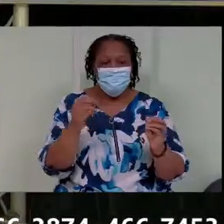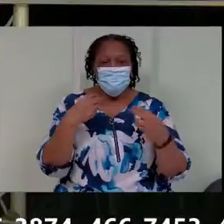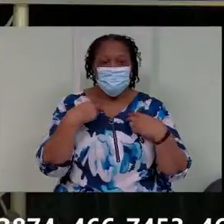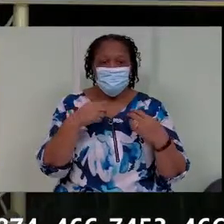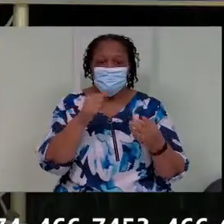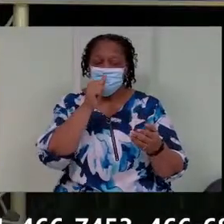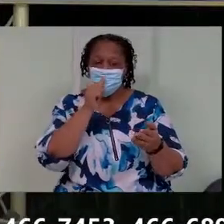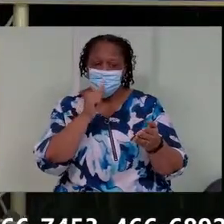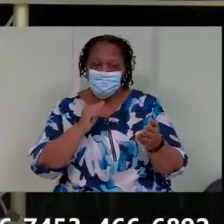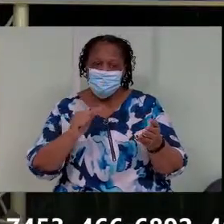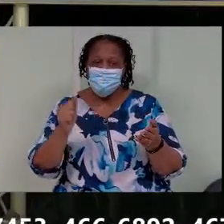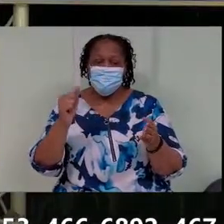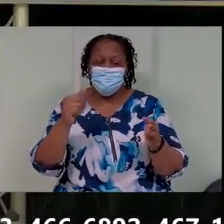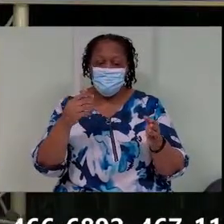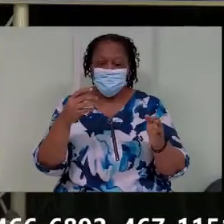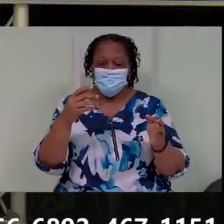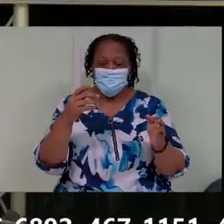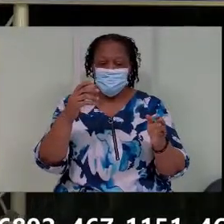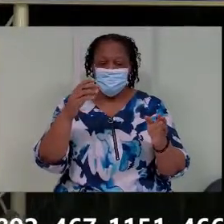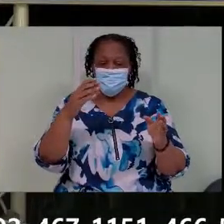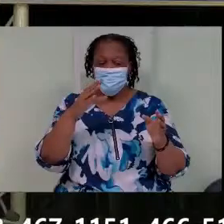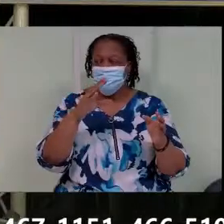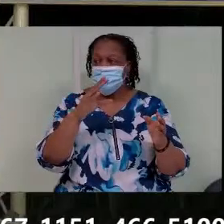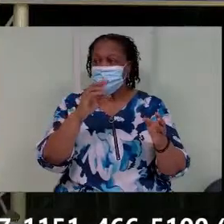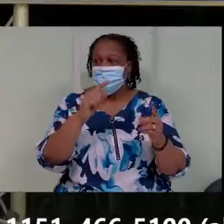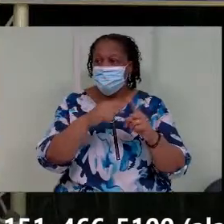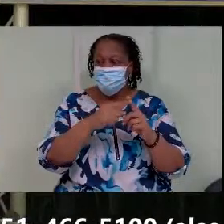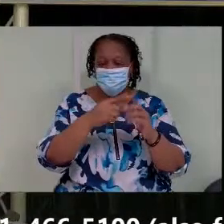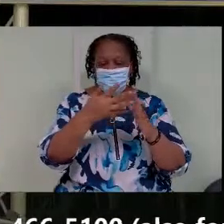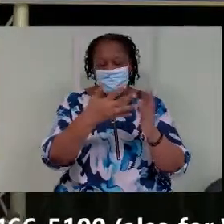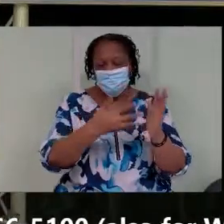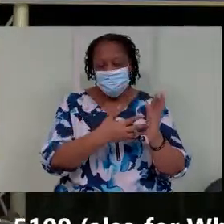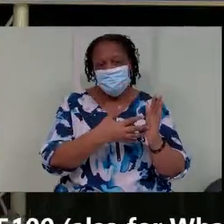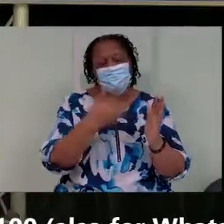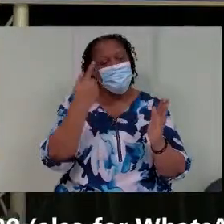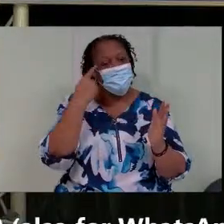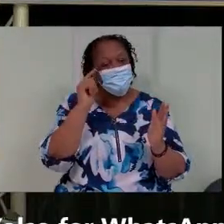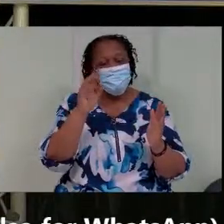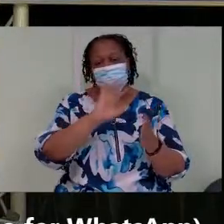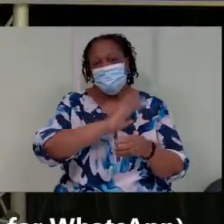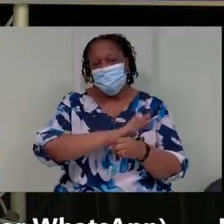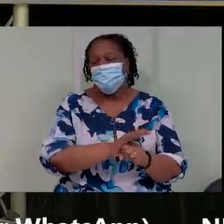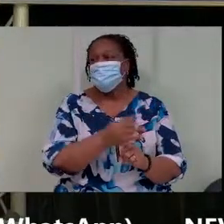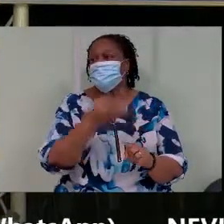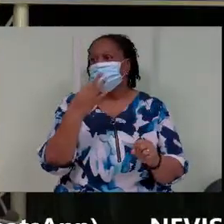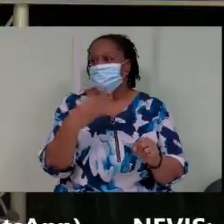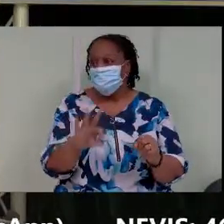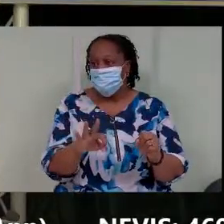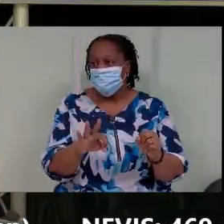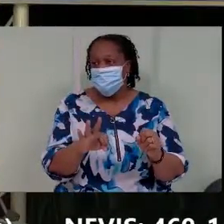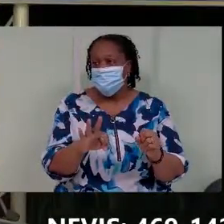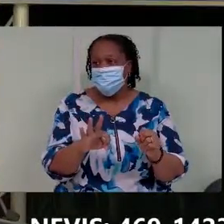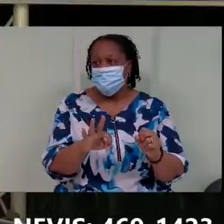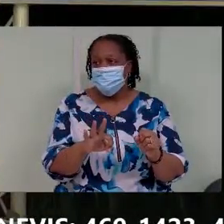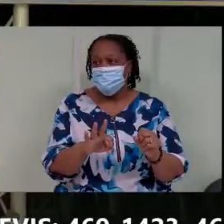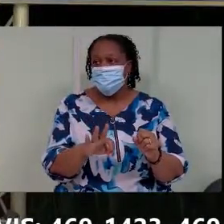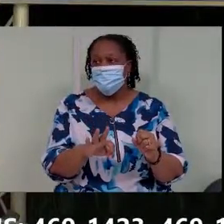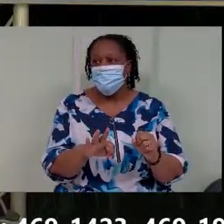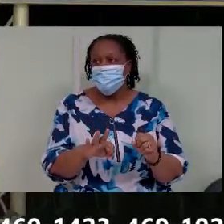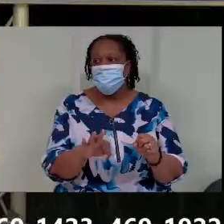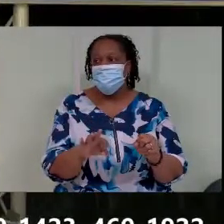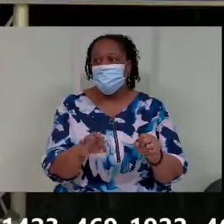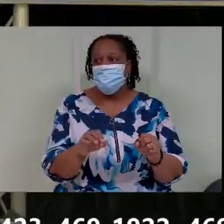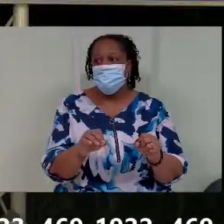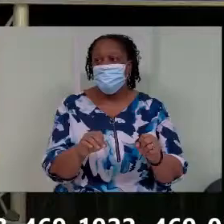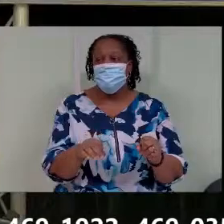to do testing for the 2019 novel coronavirus or COVID-19, where a private medical